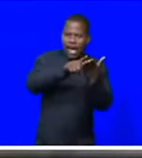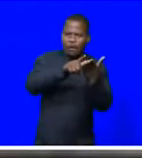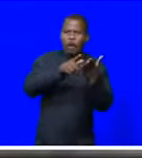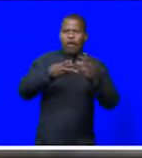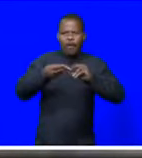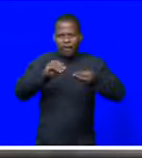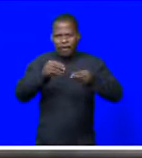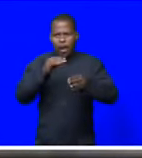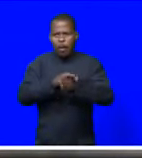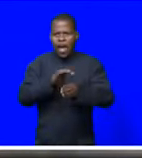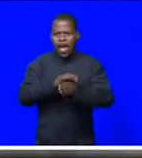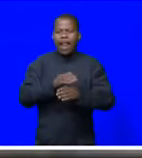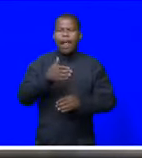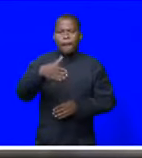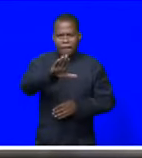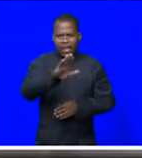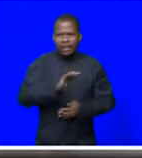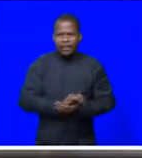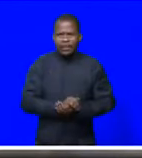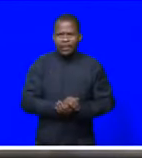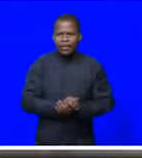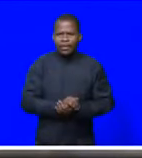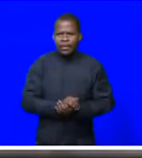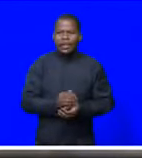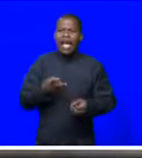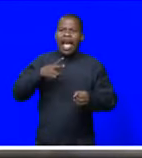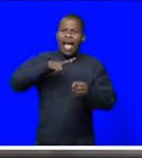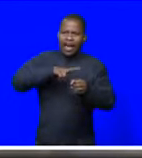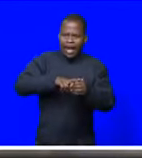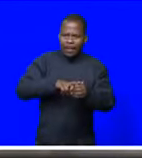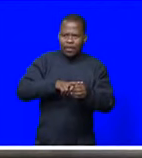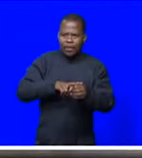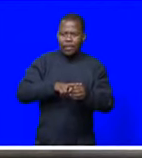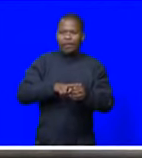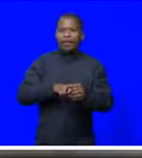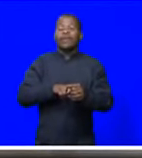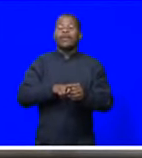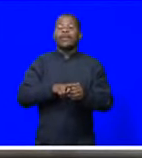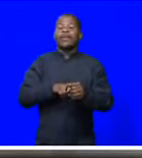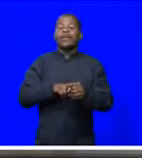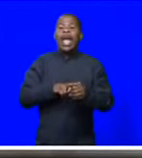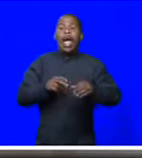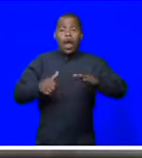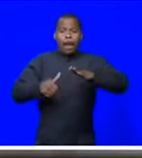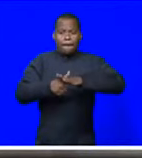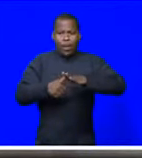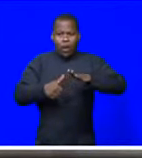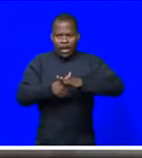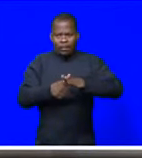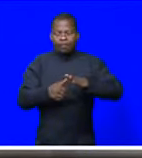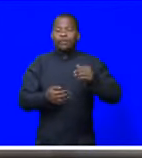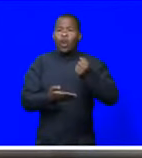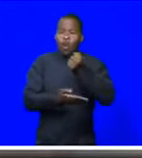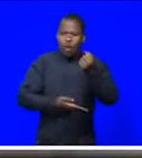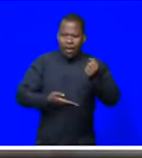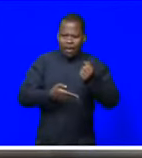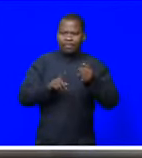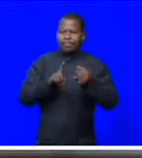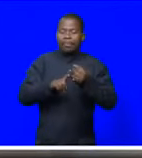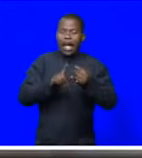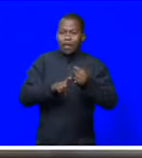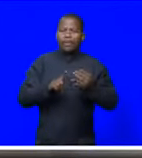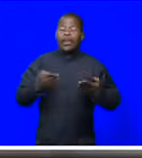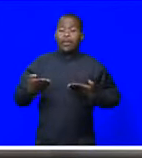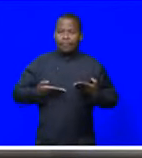so it does hybrid storytelling. We say hybrid because we're saying public, private and community